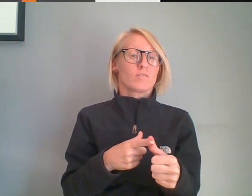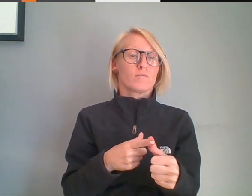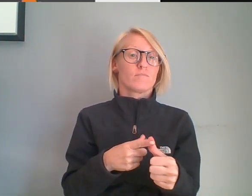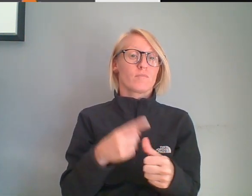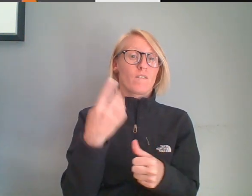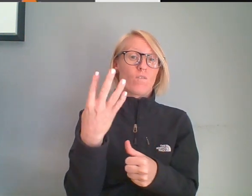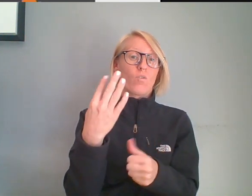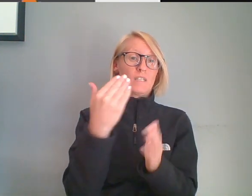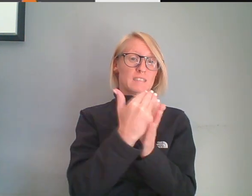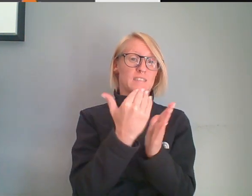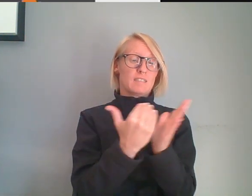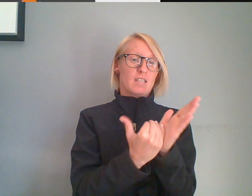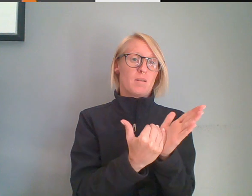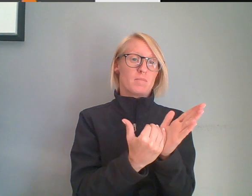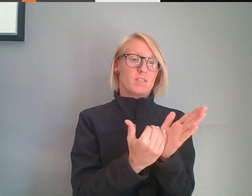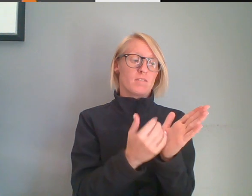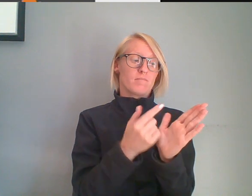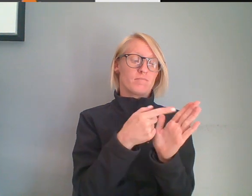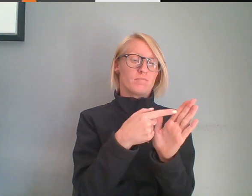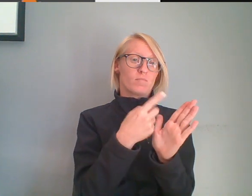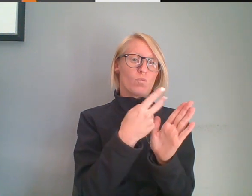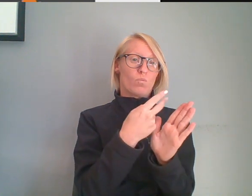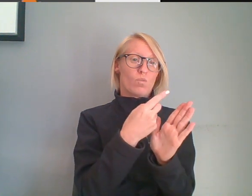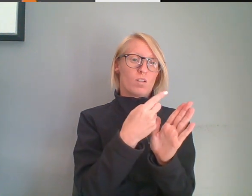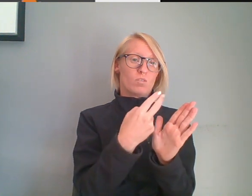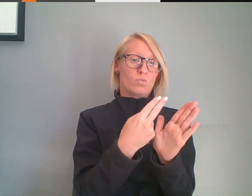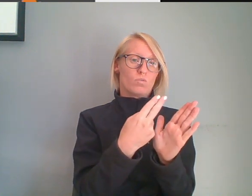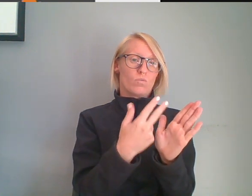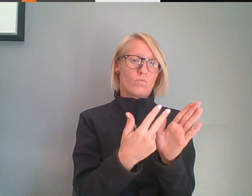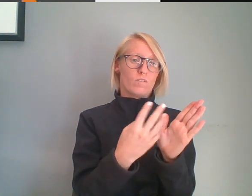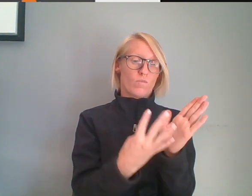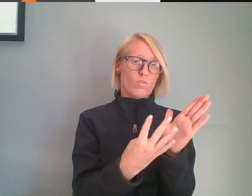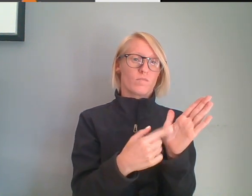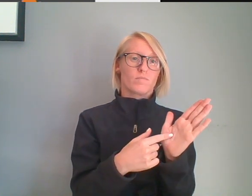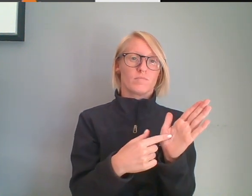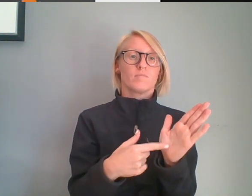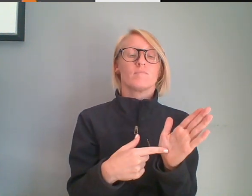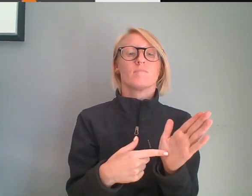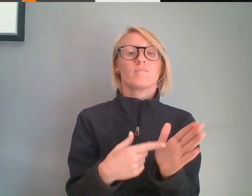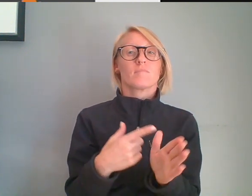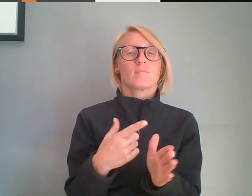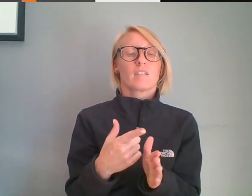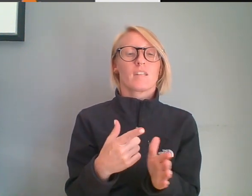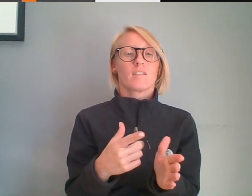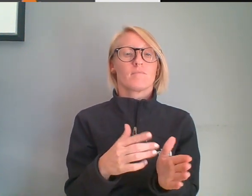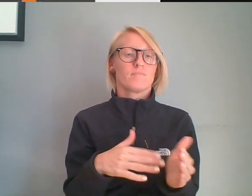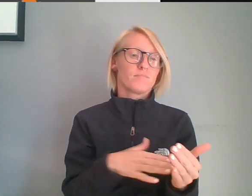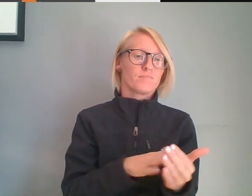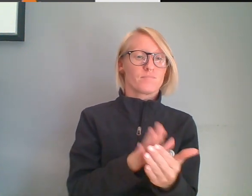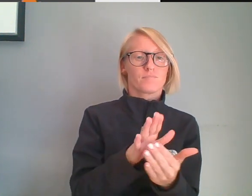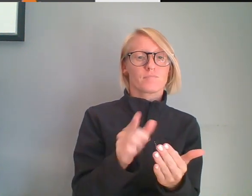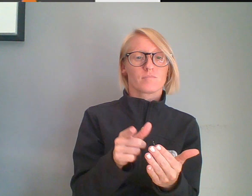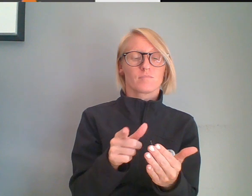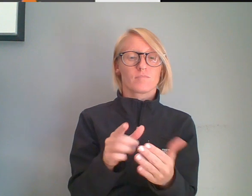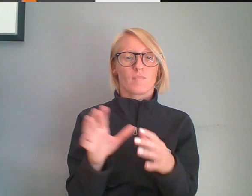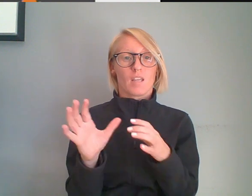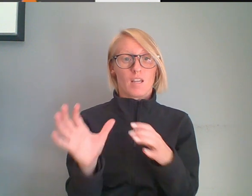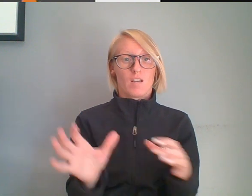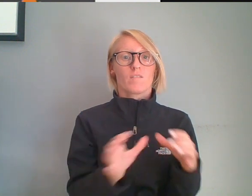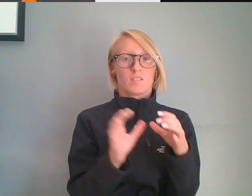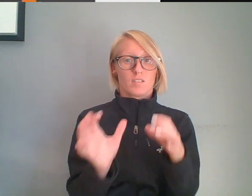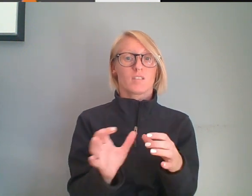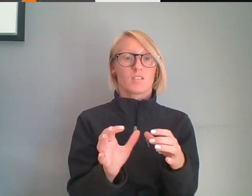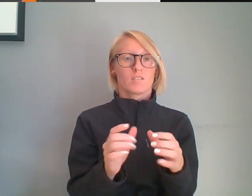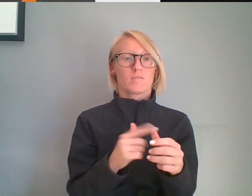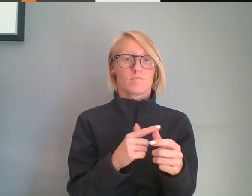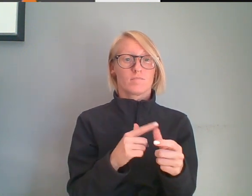critical to becoming effective at speaking in a spontaneous situation. With each of those steps, I'm going to ask you to participate in an activity.